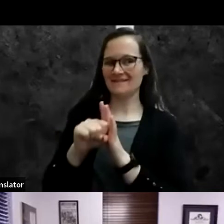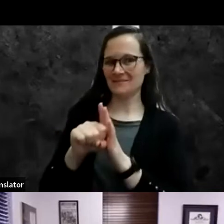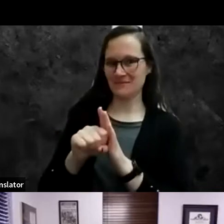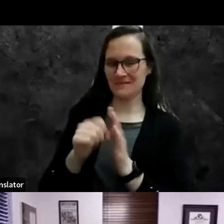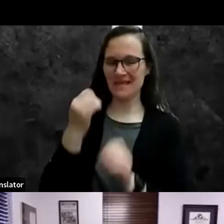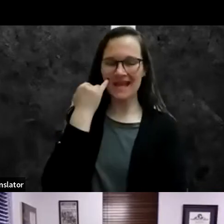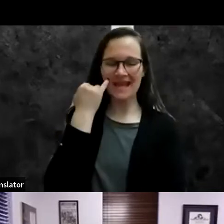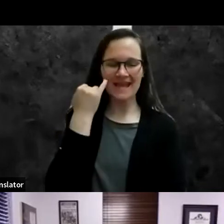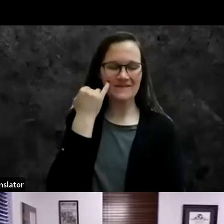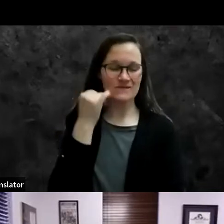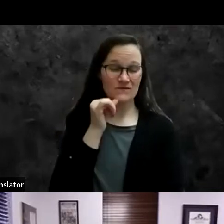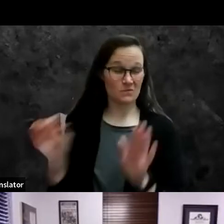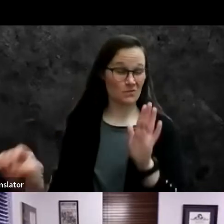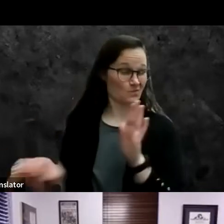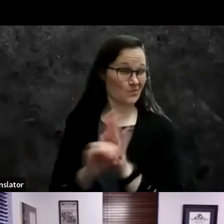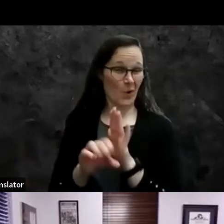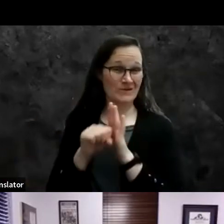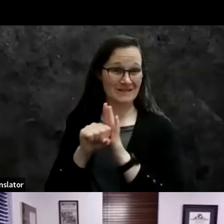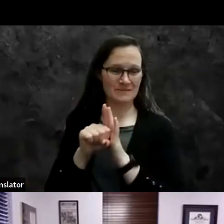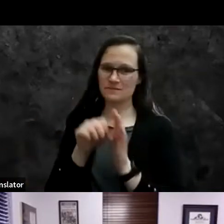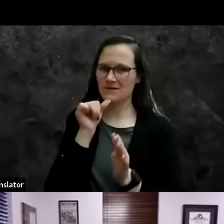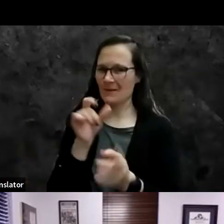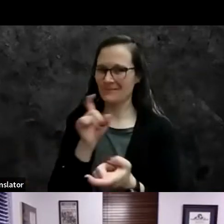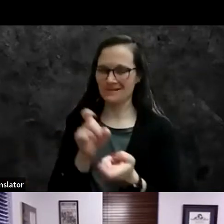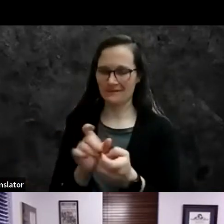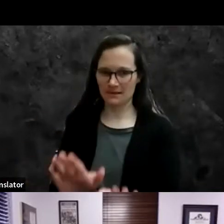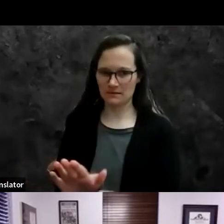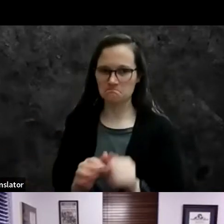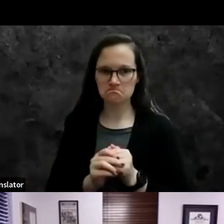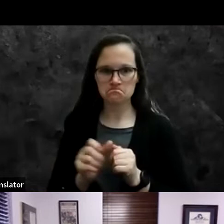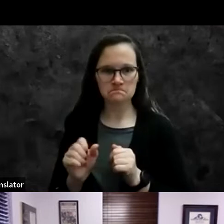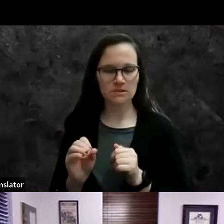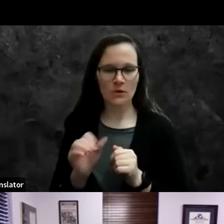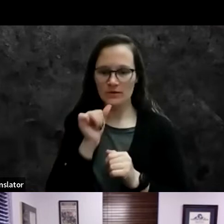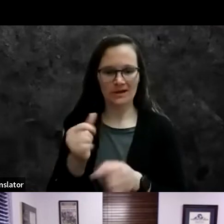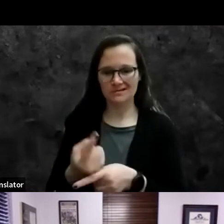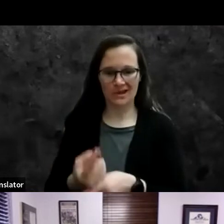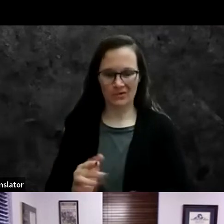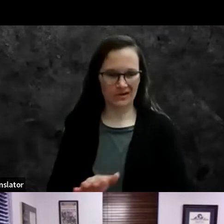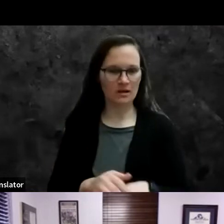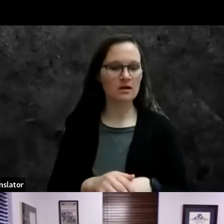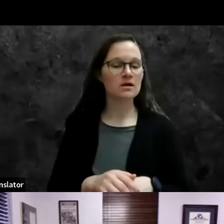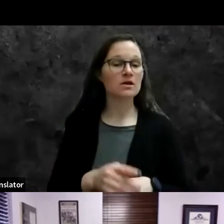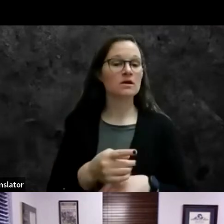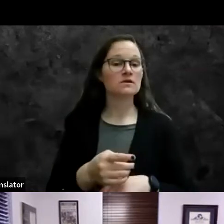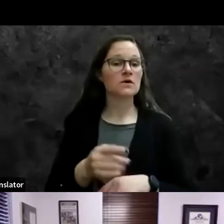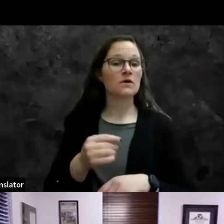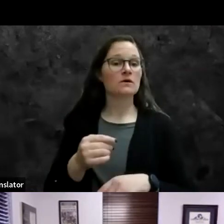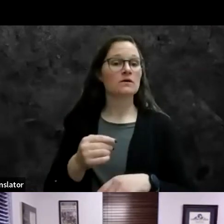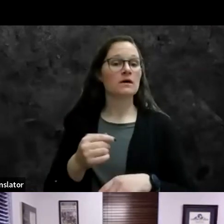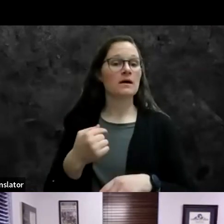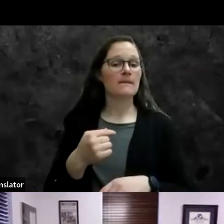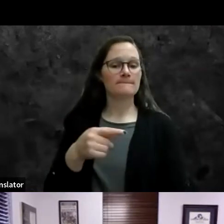if you're not symptomatic. But you can look in the paper, which I've asked John to post, you can look directly into